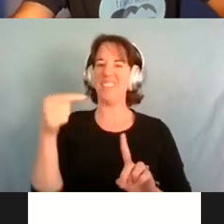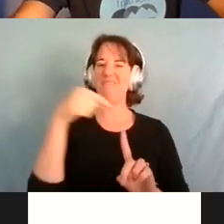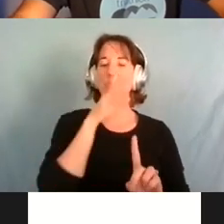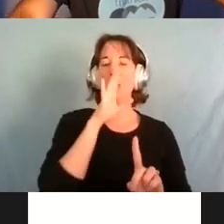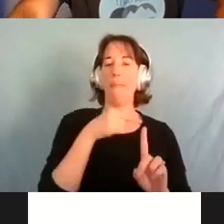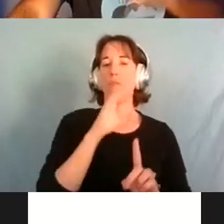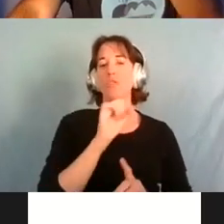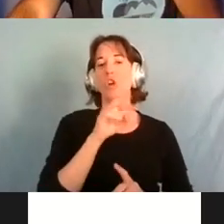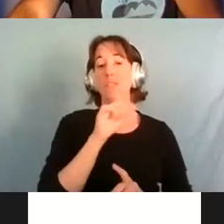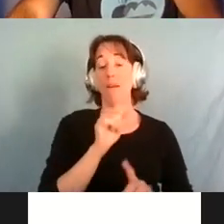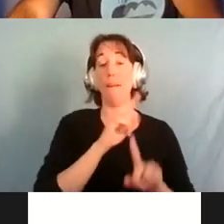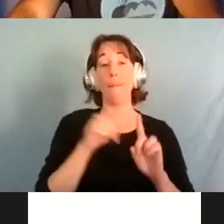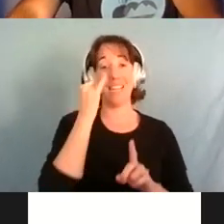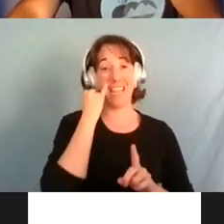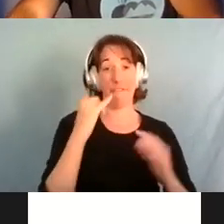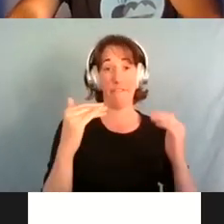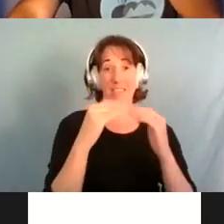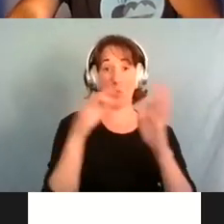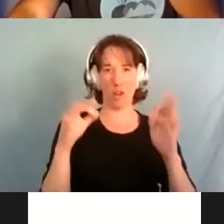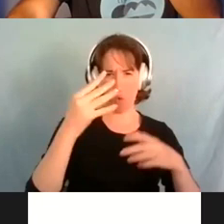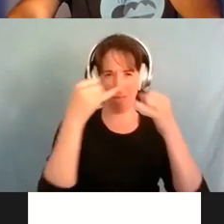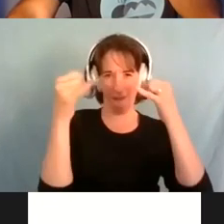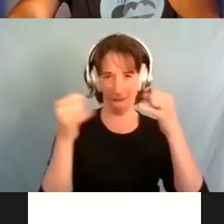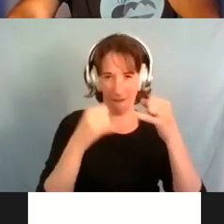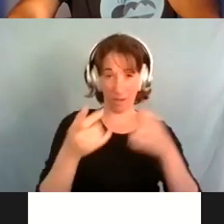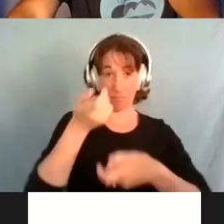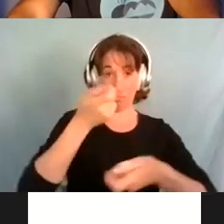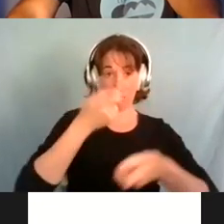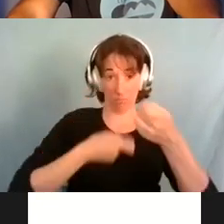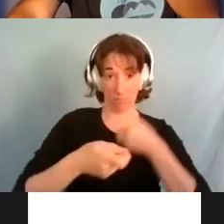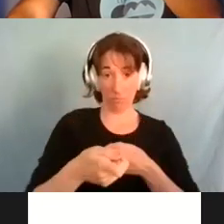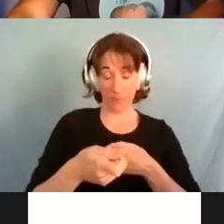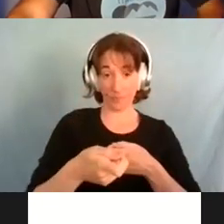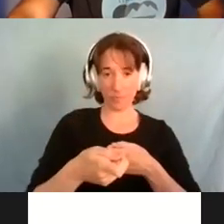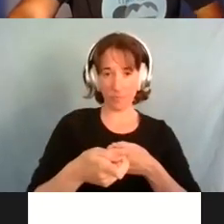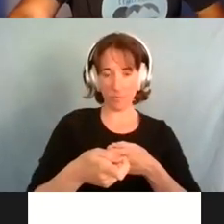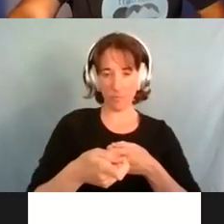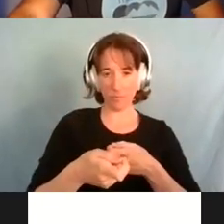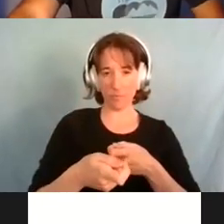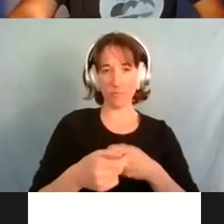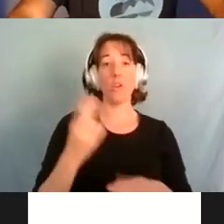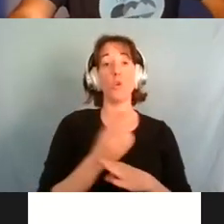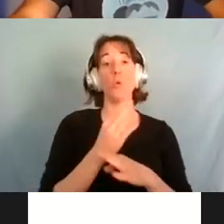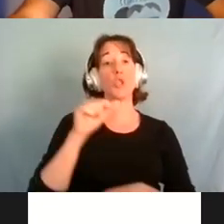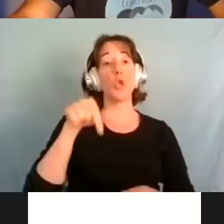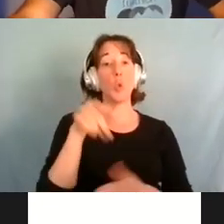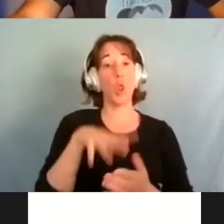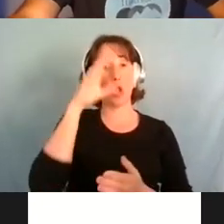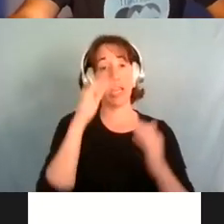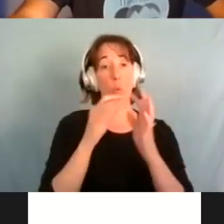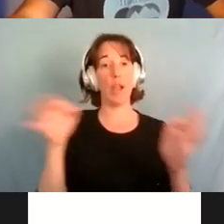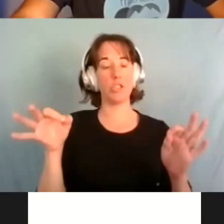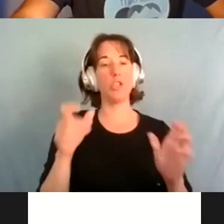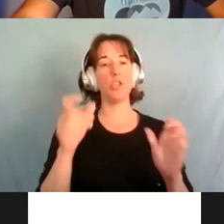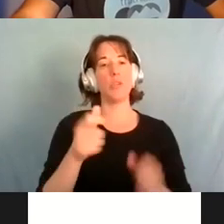the fourth line of the loop, you will, with a Q learning equation, you can change the pseudocode